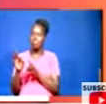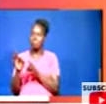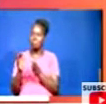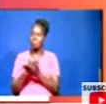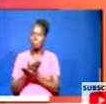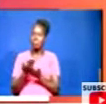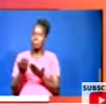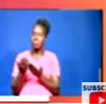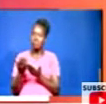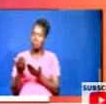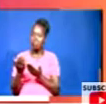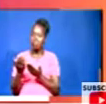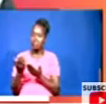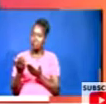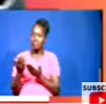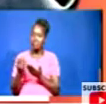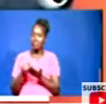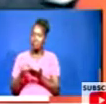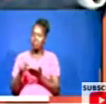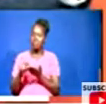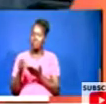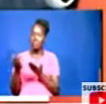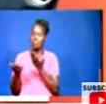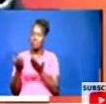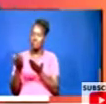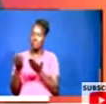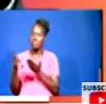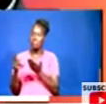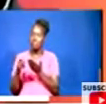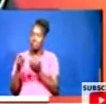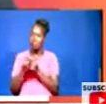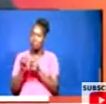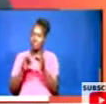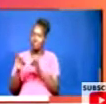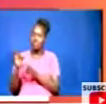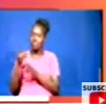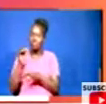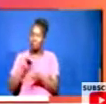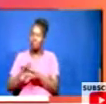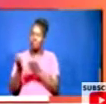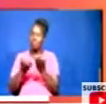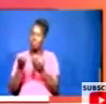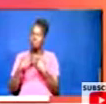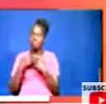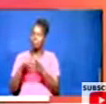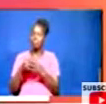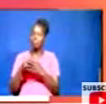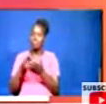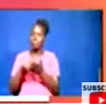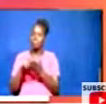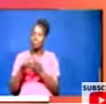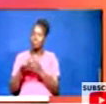of crops that you might need even 10 acres for you to be doing good business, then it means we start to